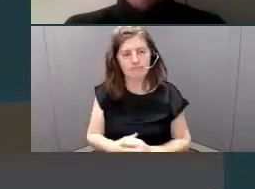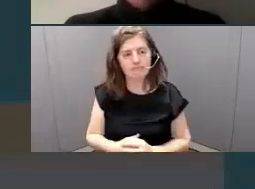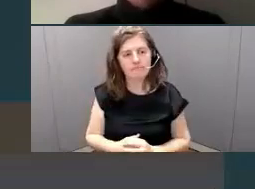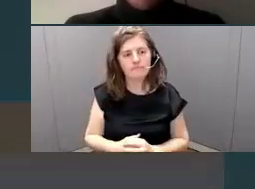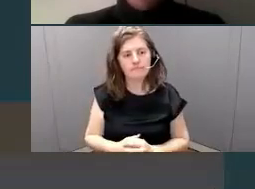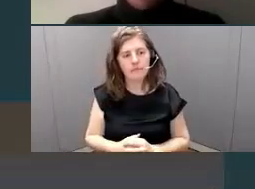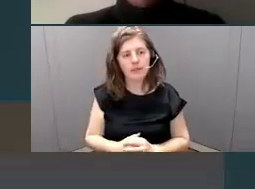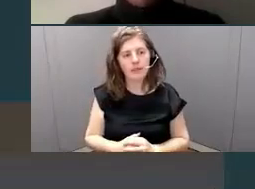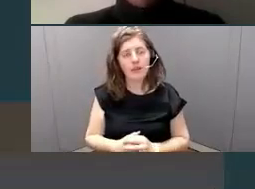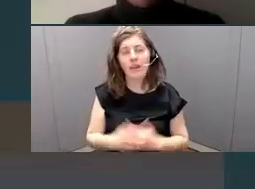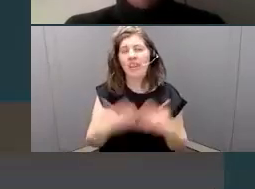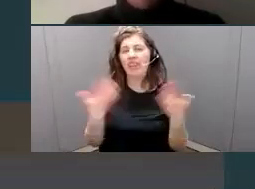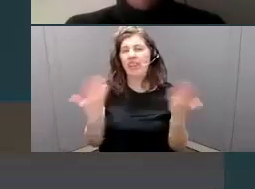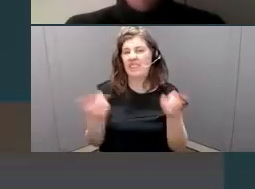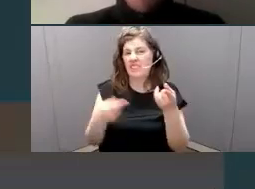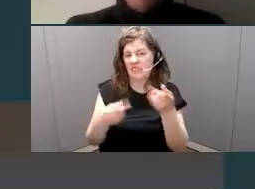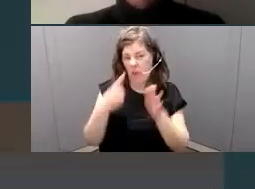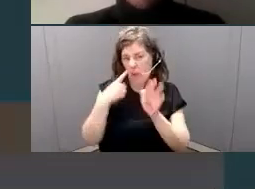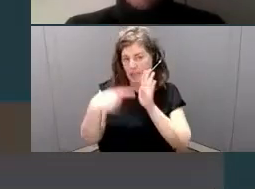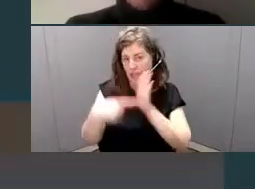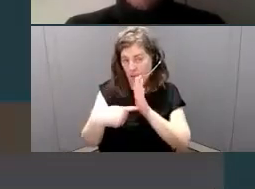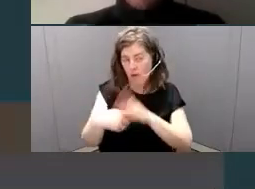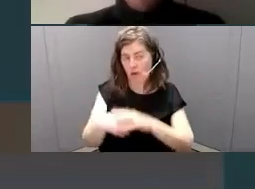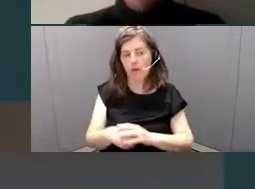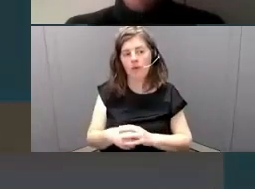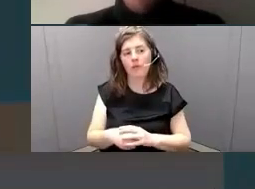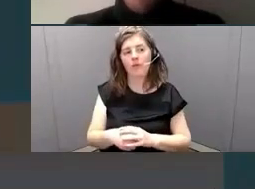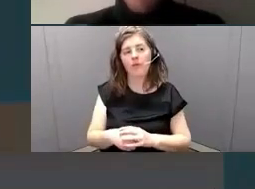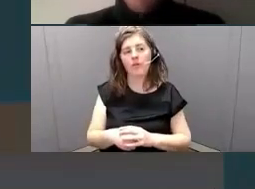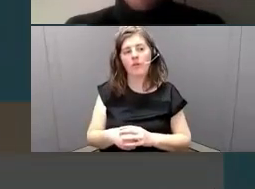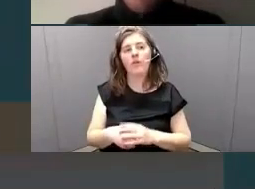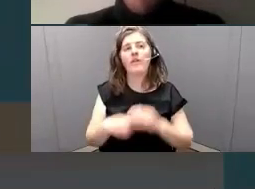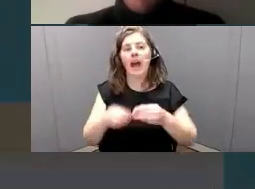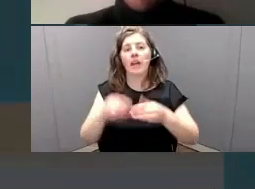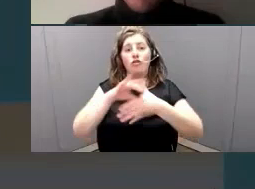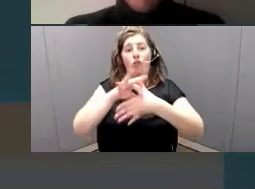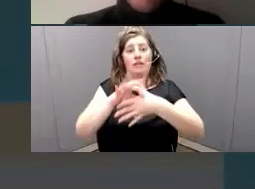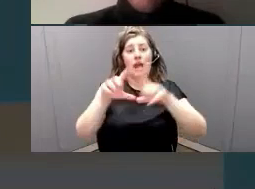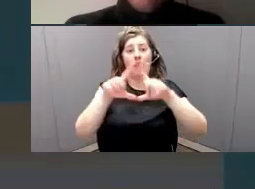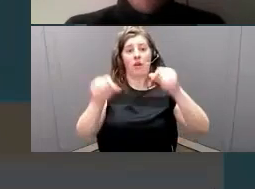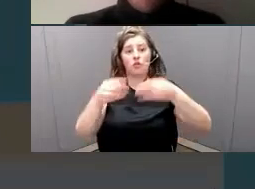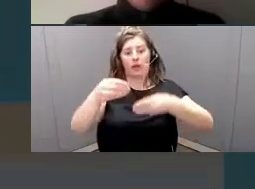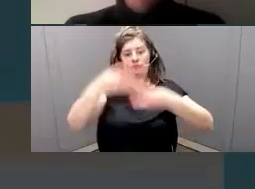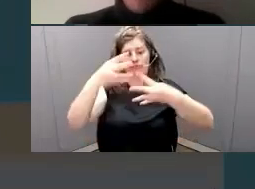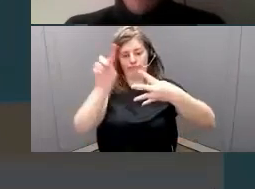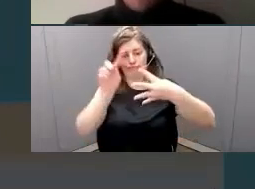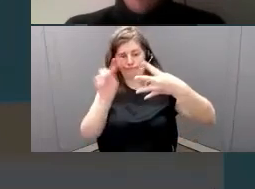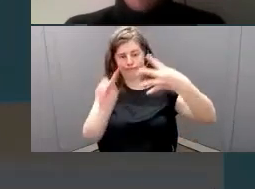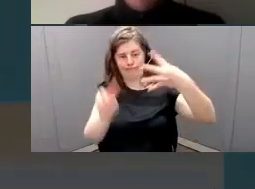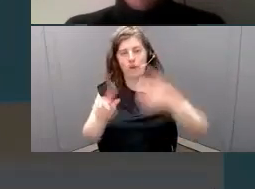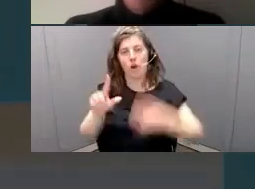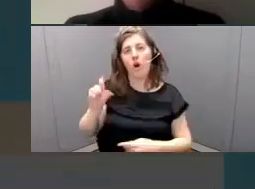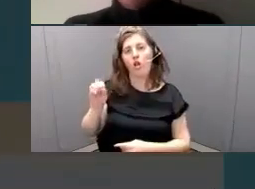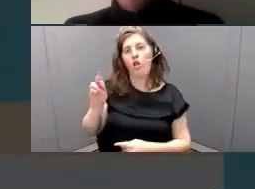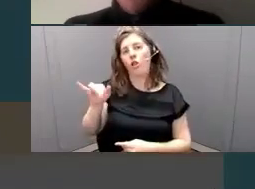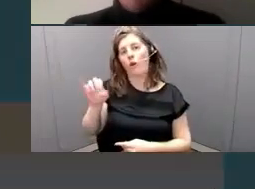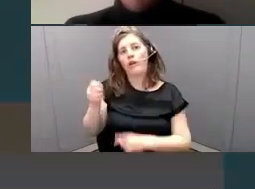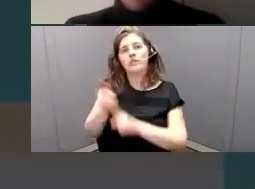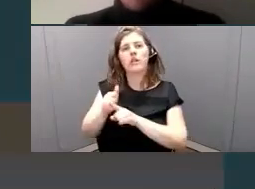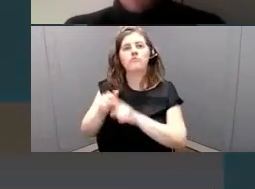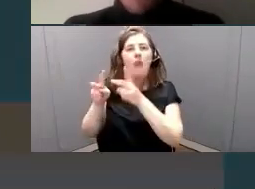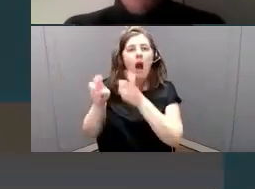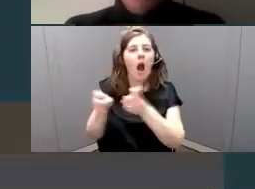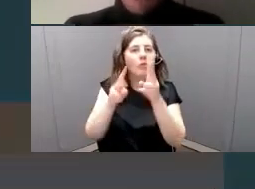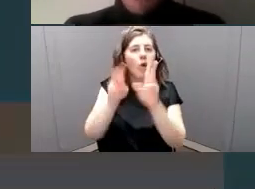it. So here we have a scrollable content box where Lori has elected to upload an